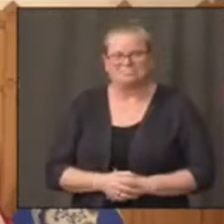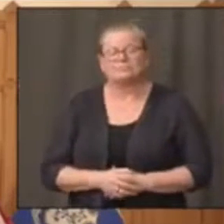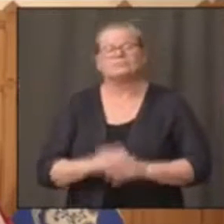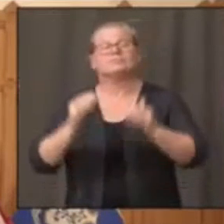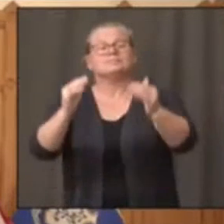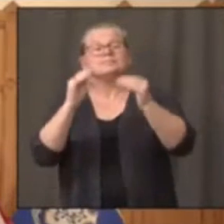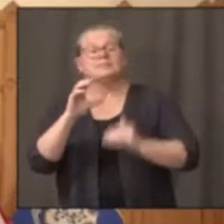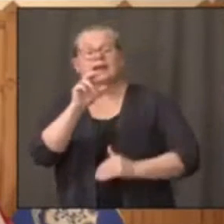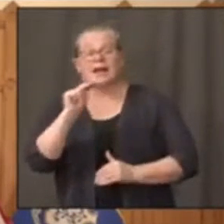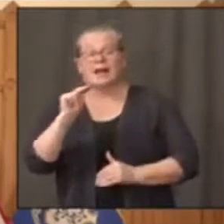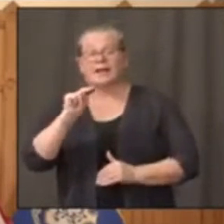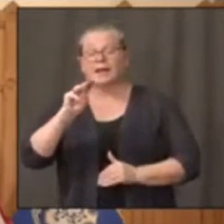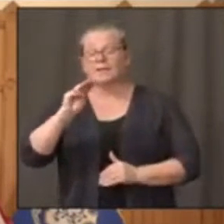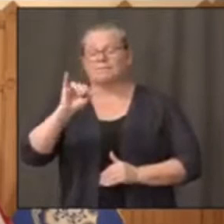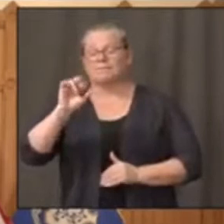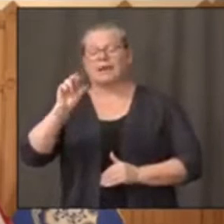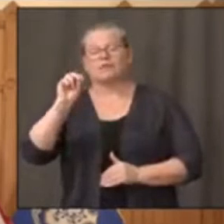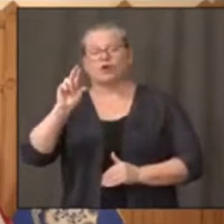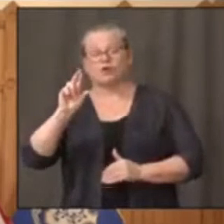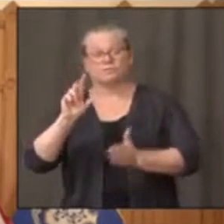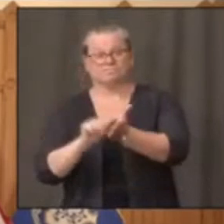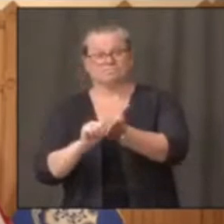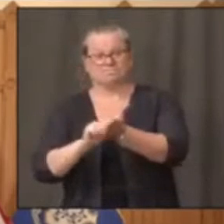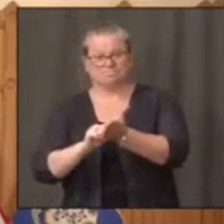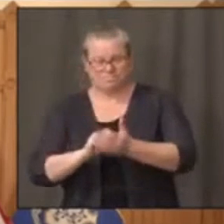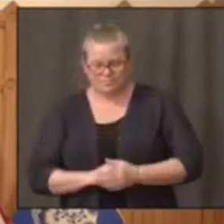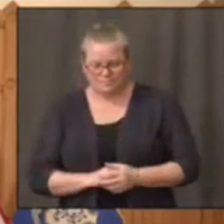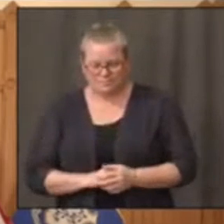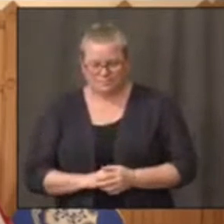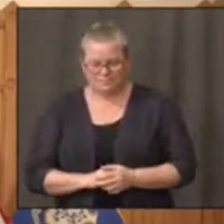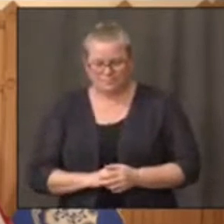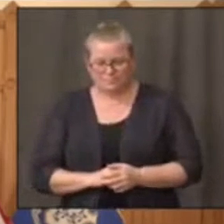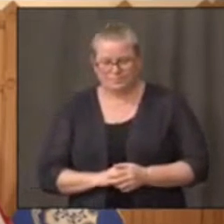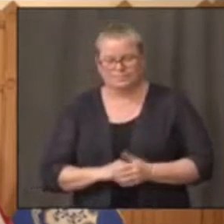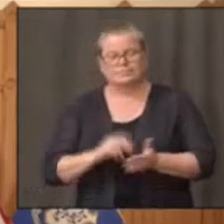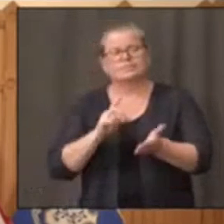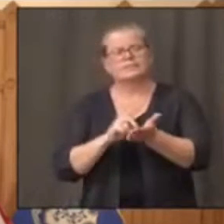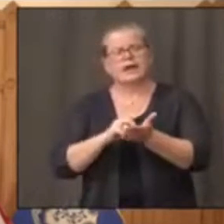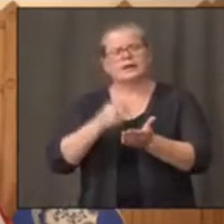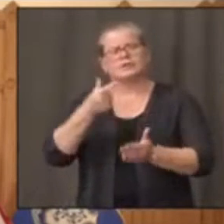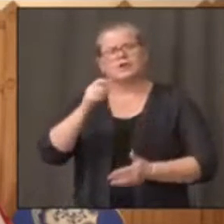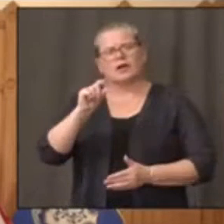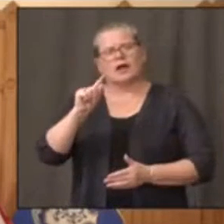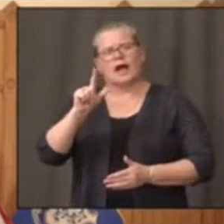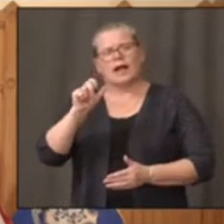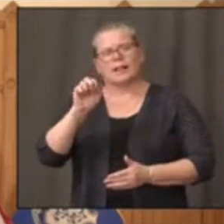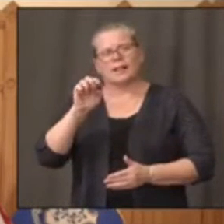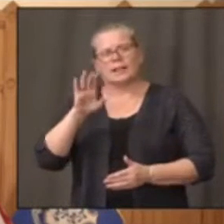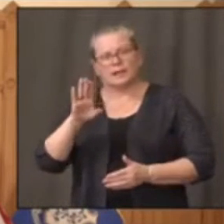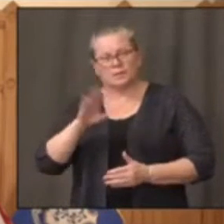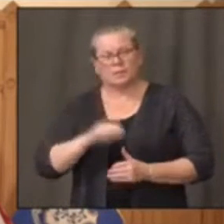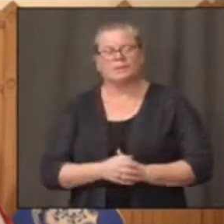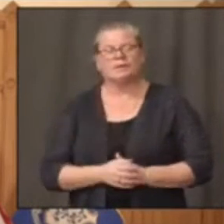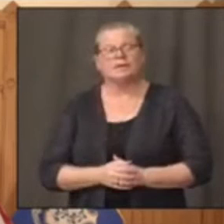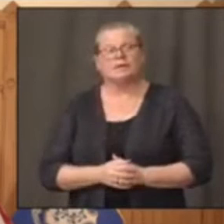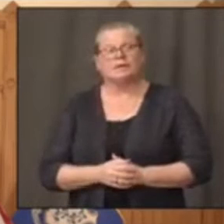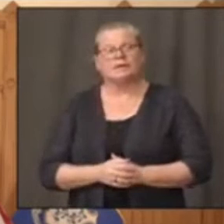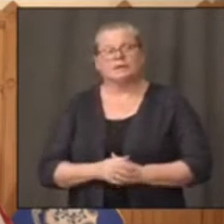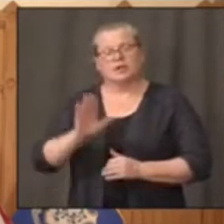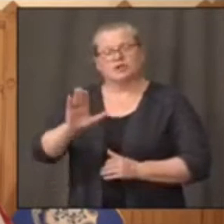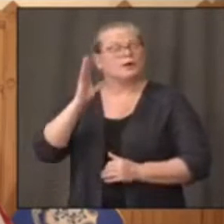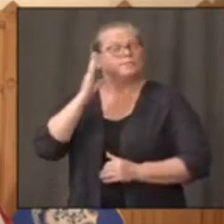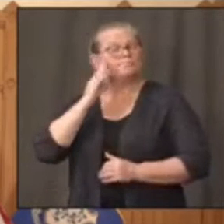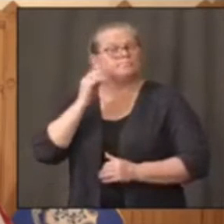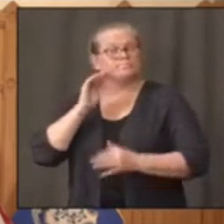Dr. Gottlieb, based on what you're aware of that's going on now in the area of research, do you have any